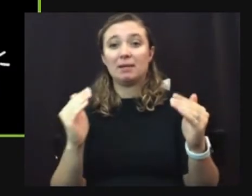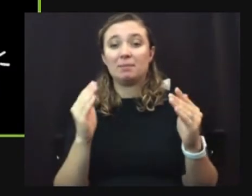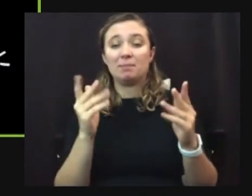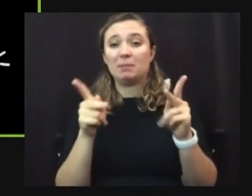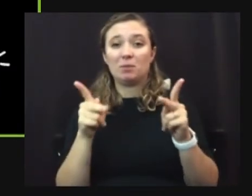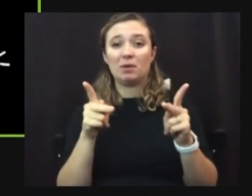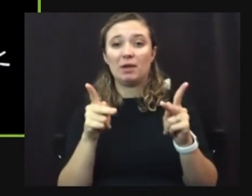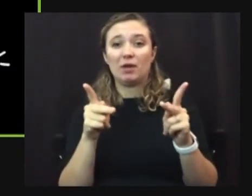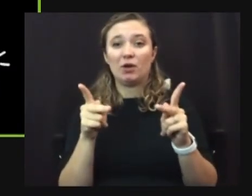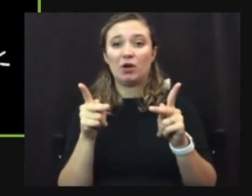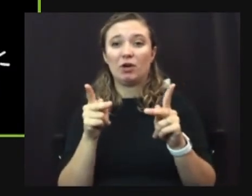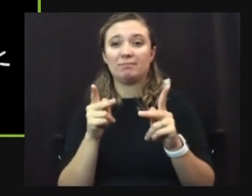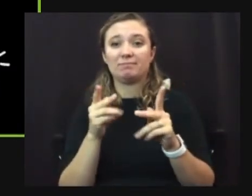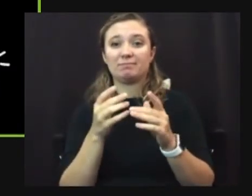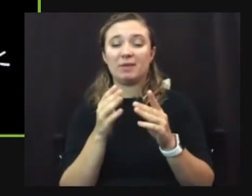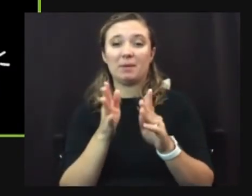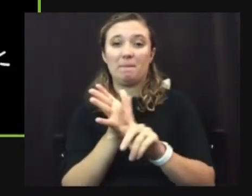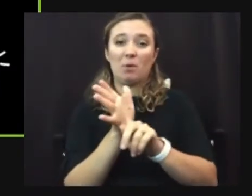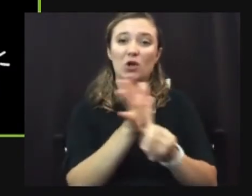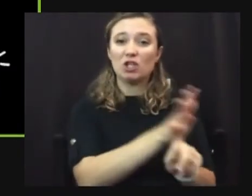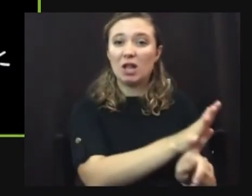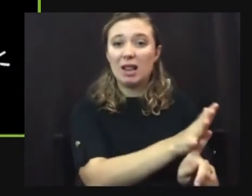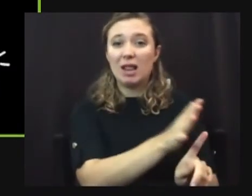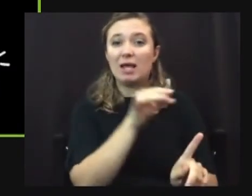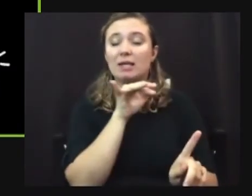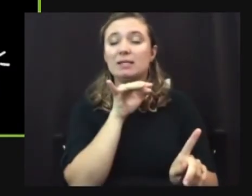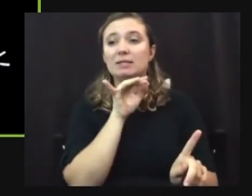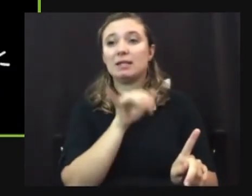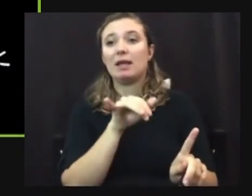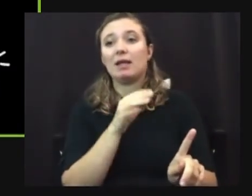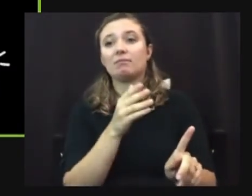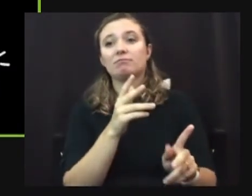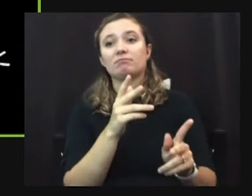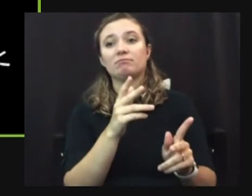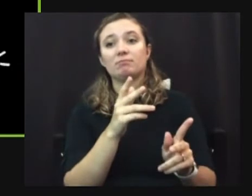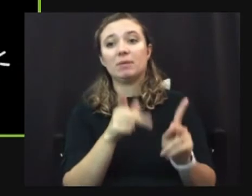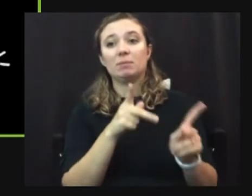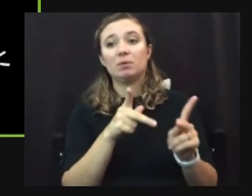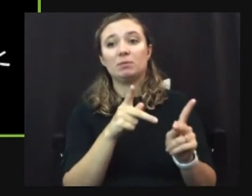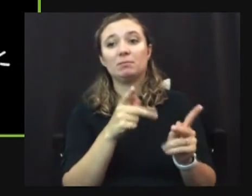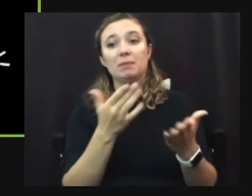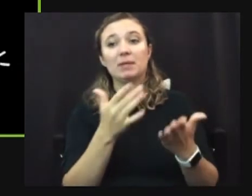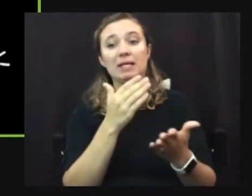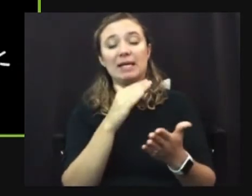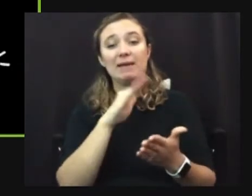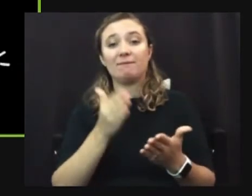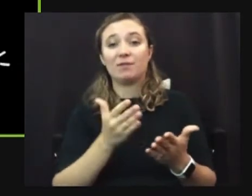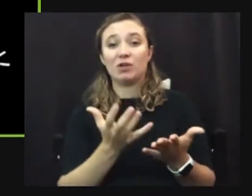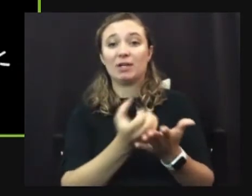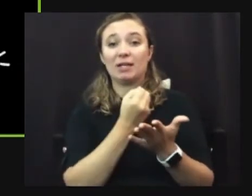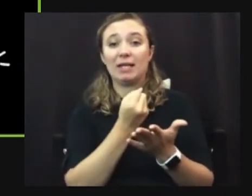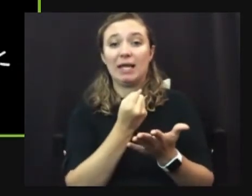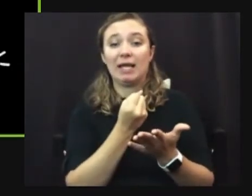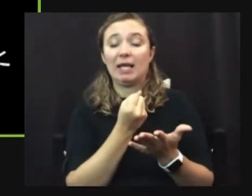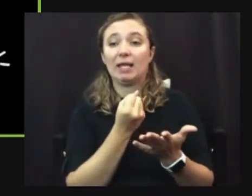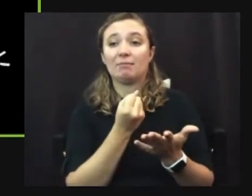Okay, so what we're saying now is that empathy